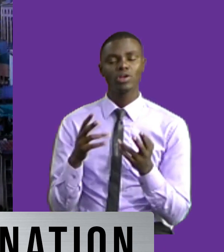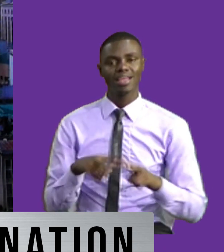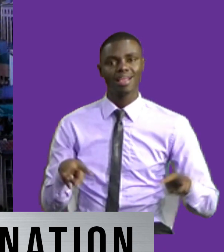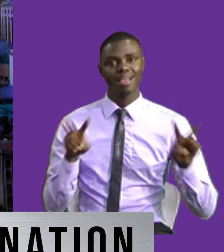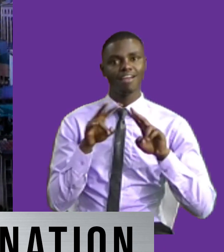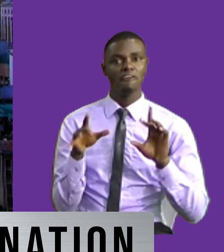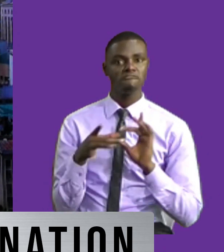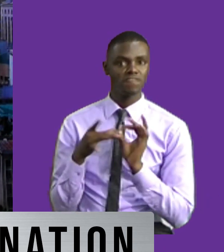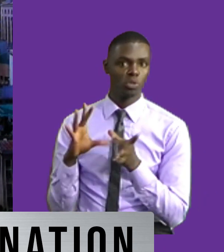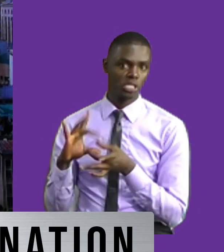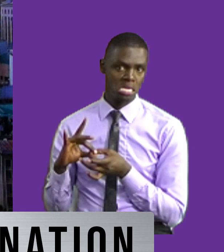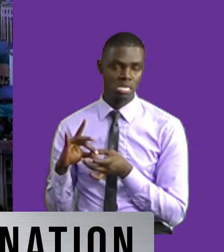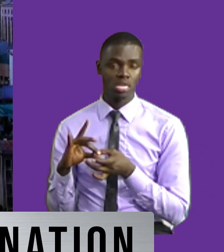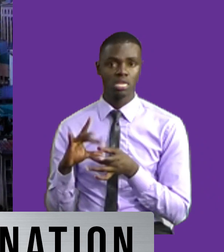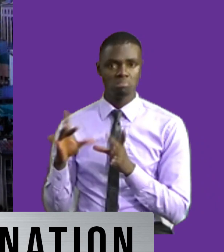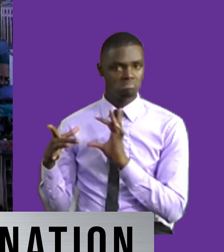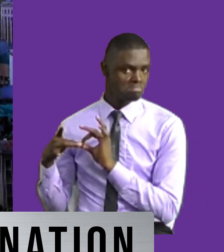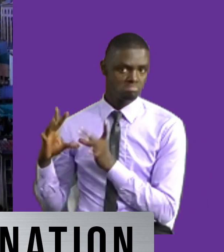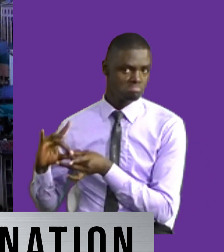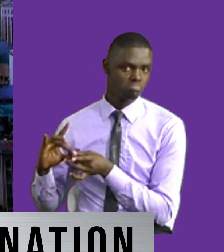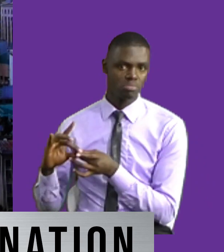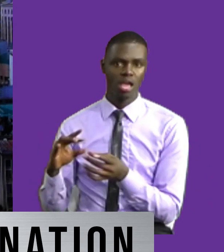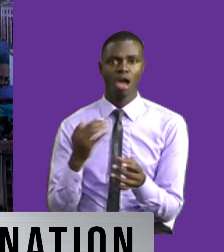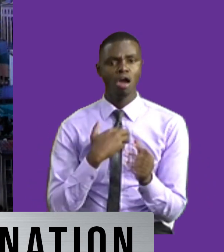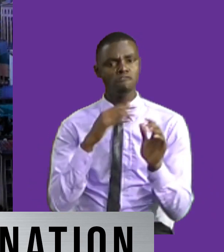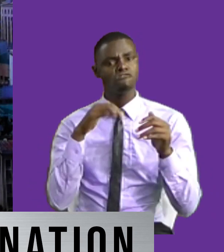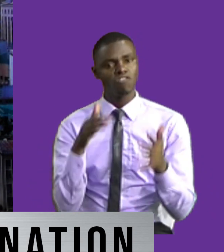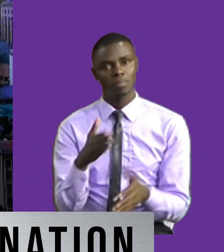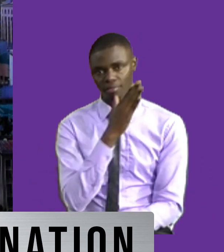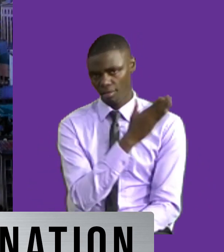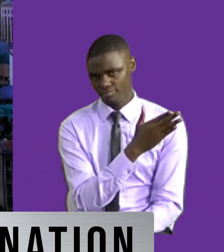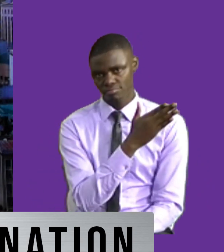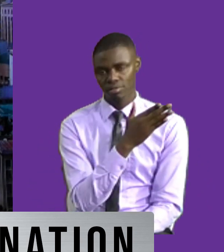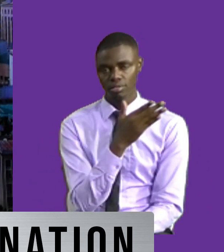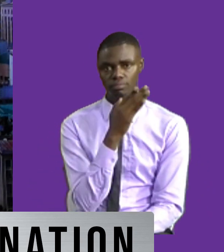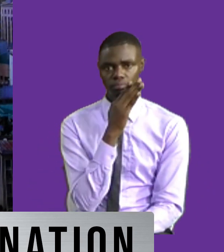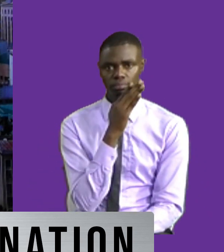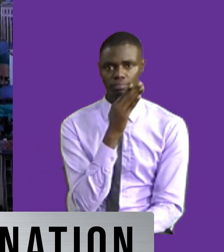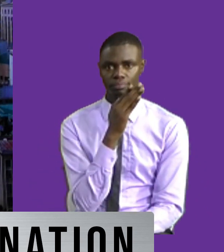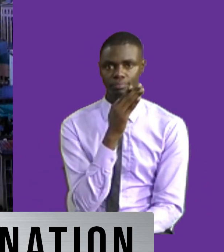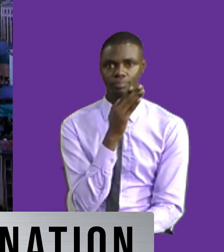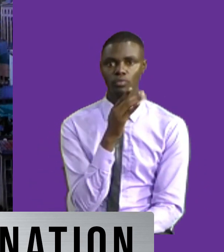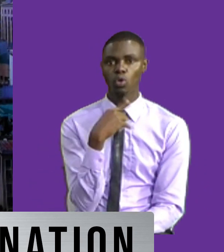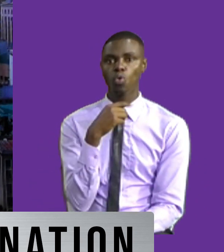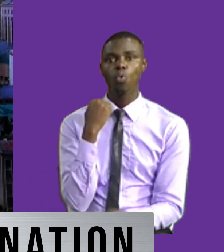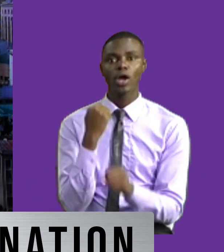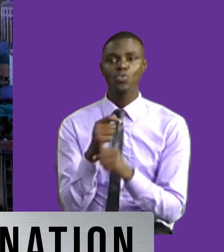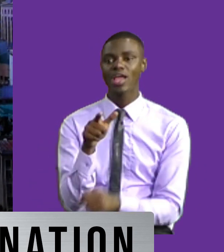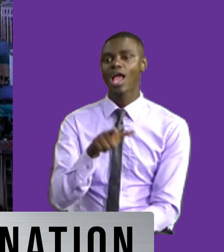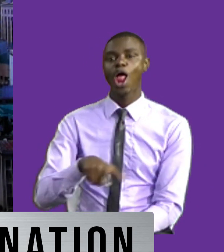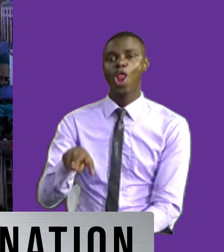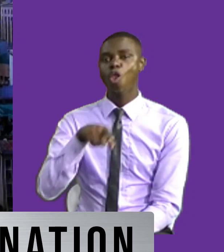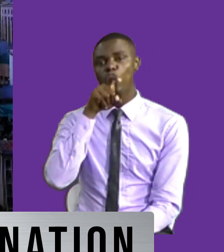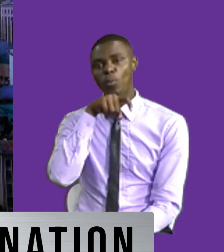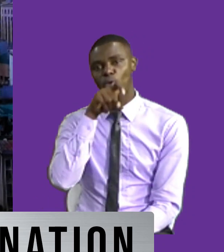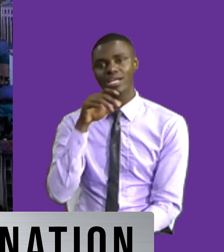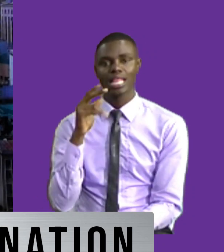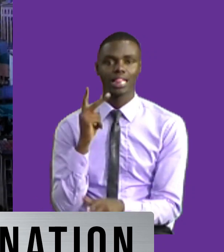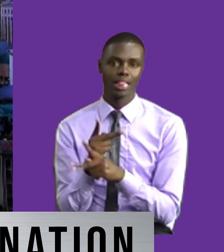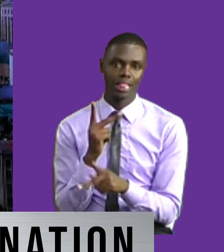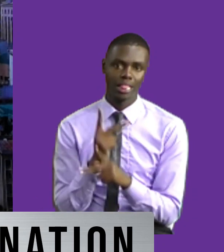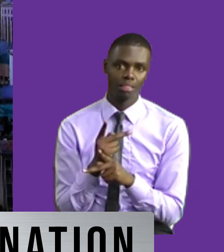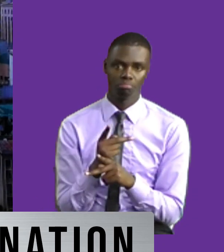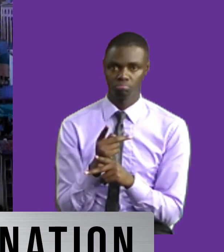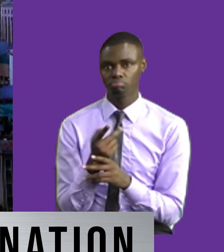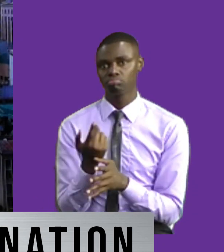chains. You find that there are farmers there who are doing local poultry. They